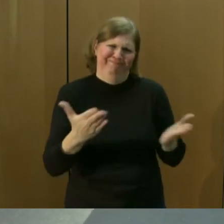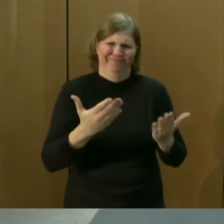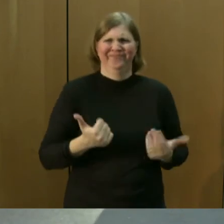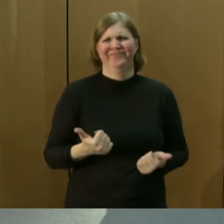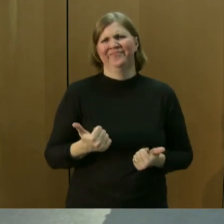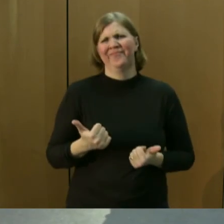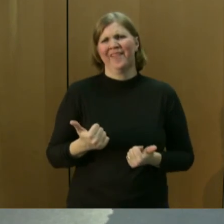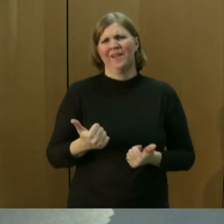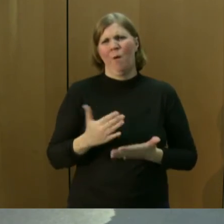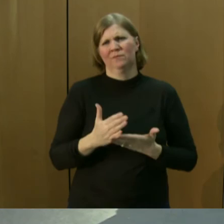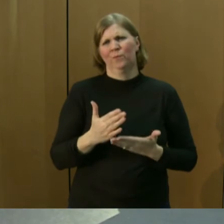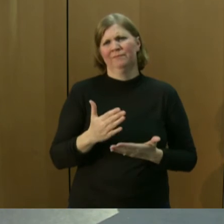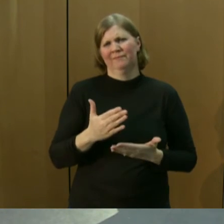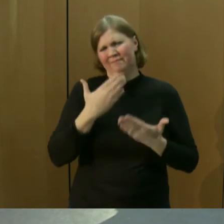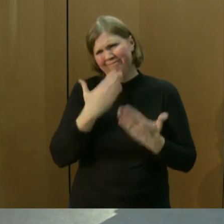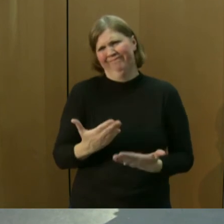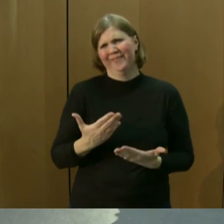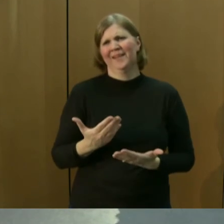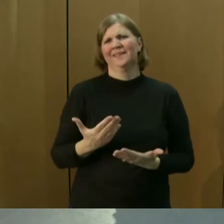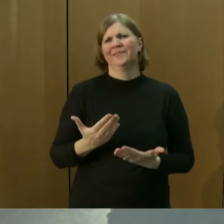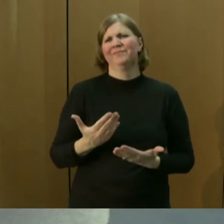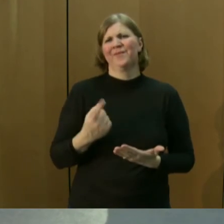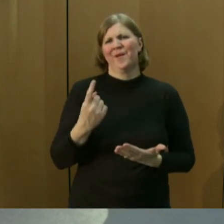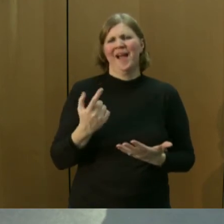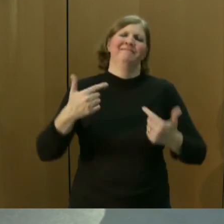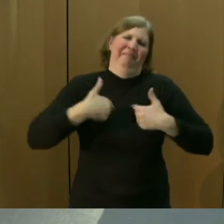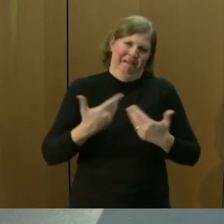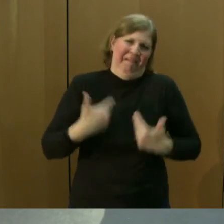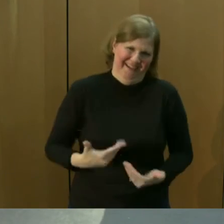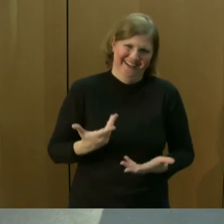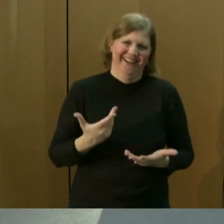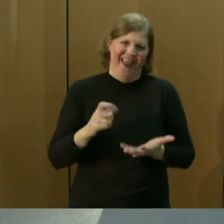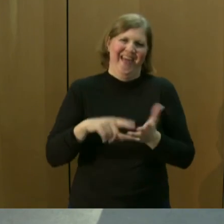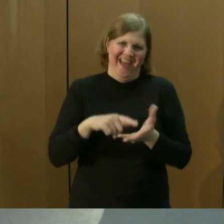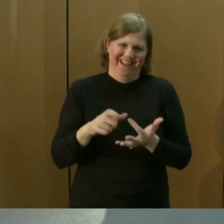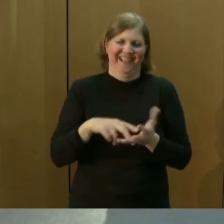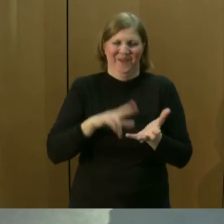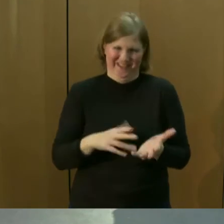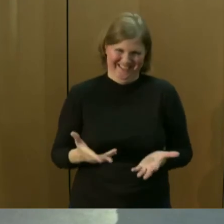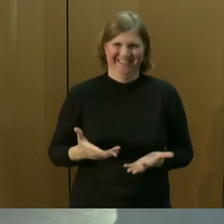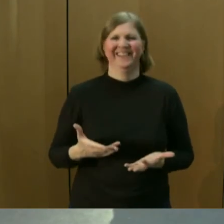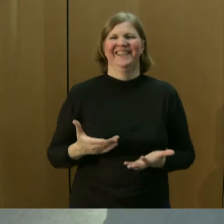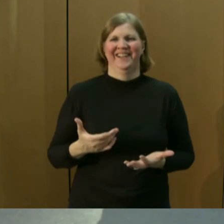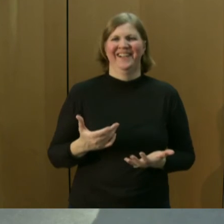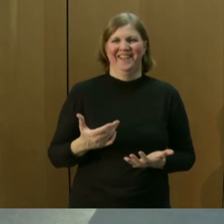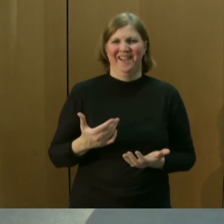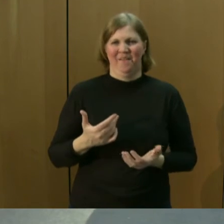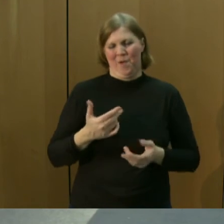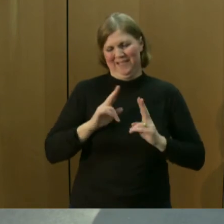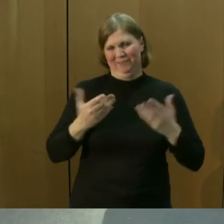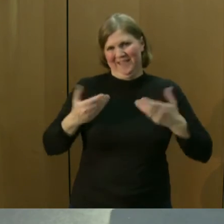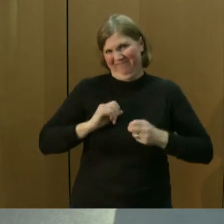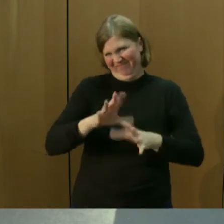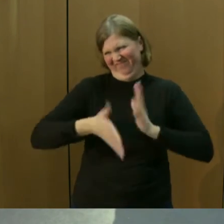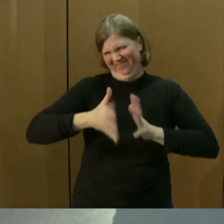also like to extend a very special thanks to Claire Canton and Marion Fletcher, who have provided our interpretation service for this evening. Inner